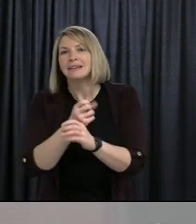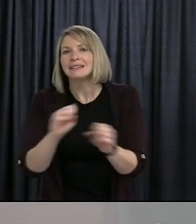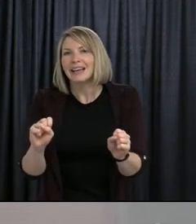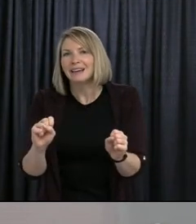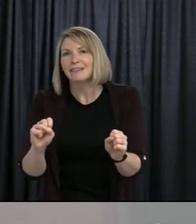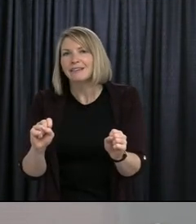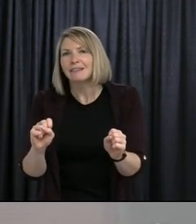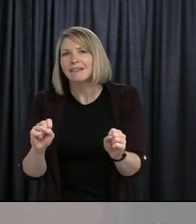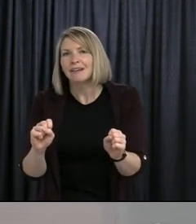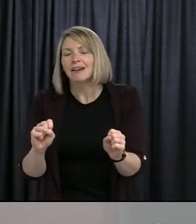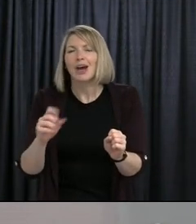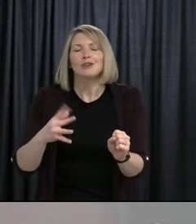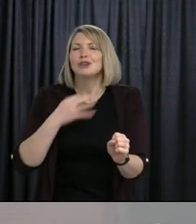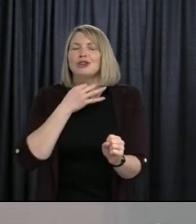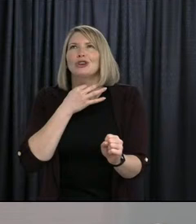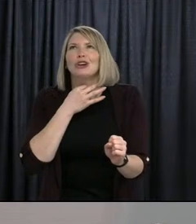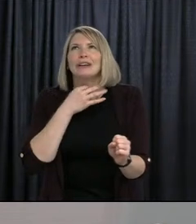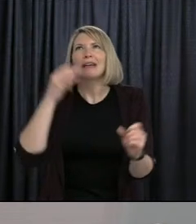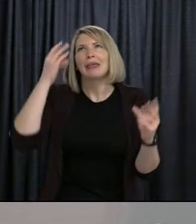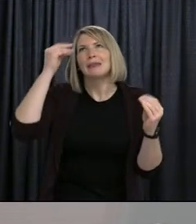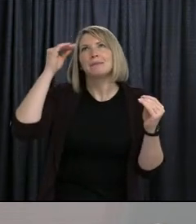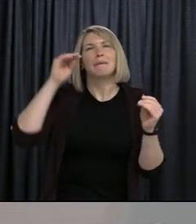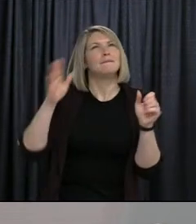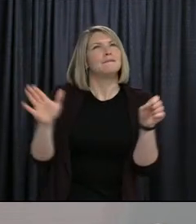happened in Mount Pearl, in the three high schools in Mount Pearl?